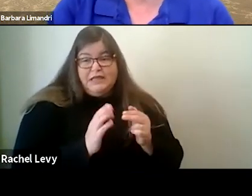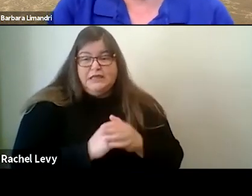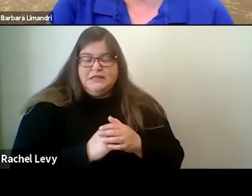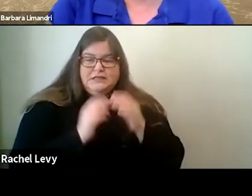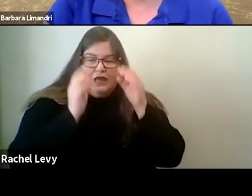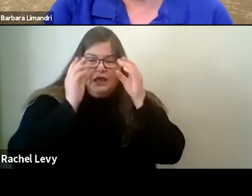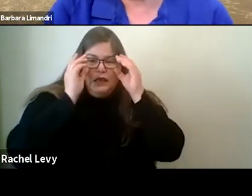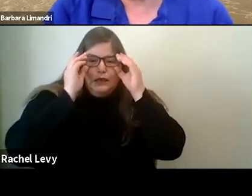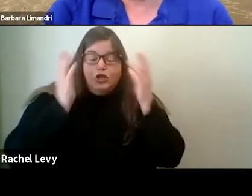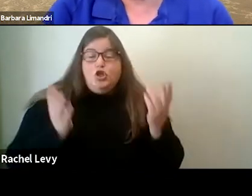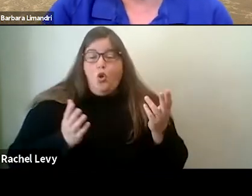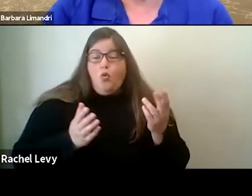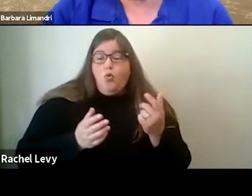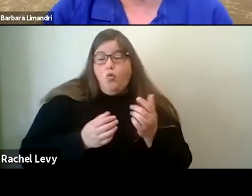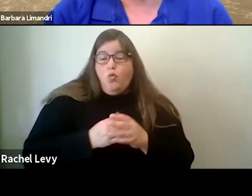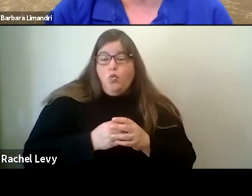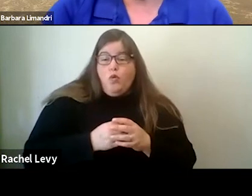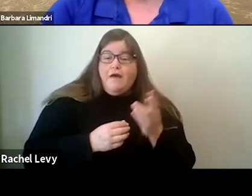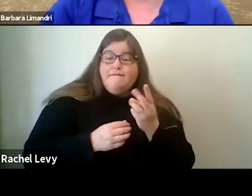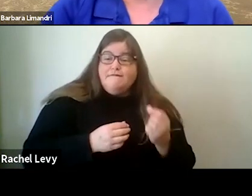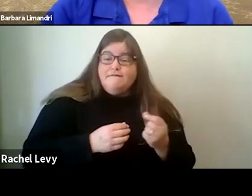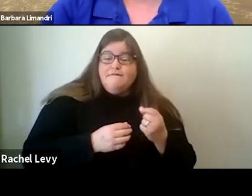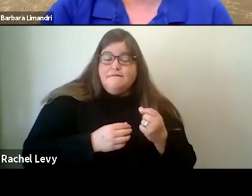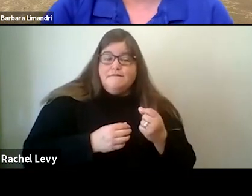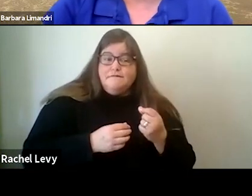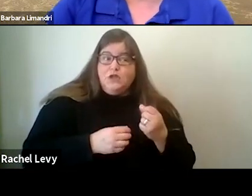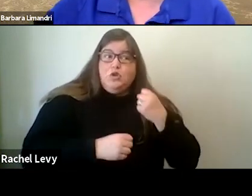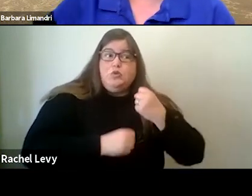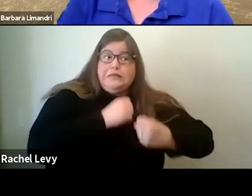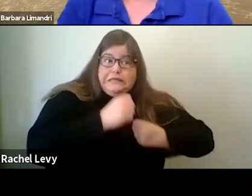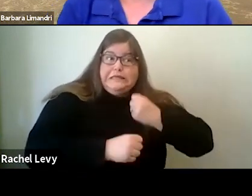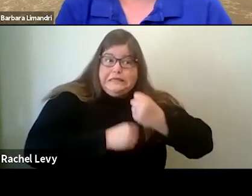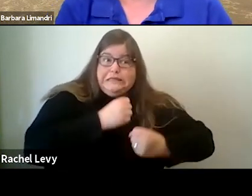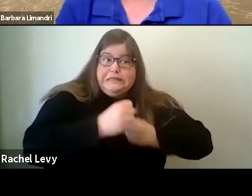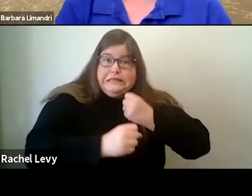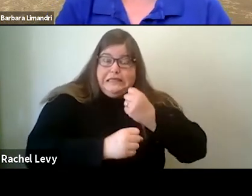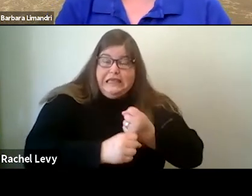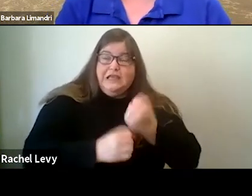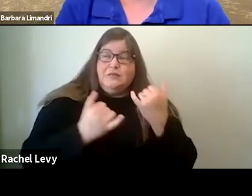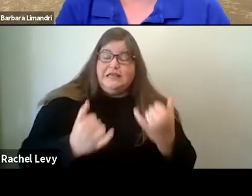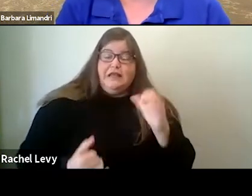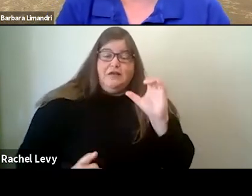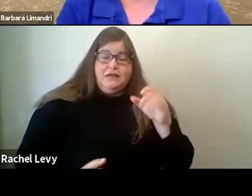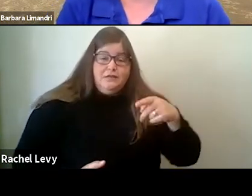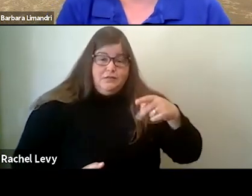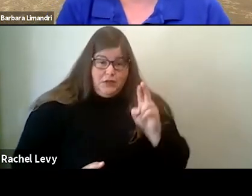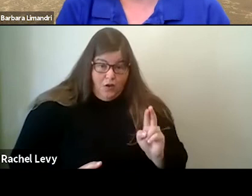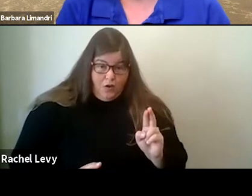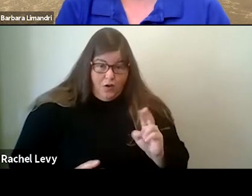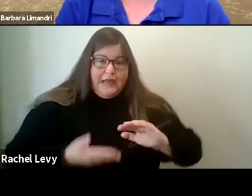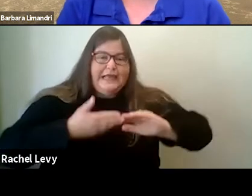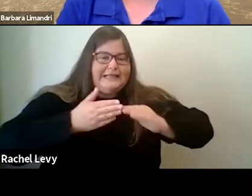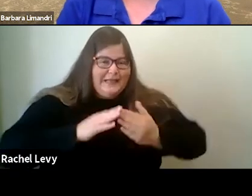know, it took a few decades, but CPR is now a community